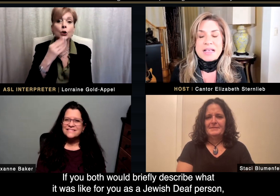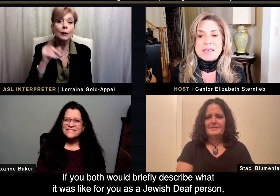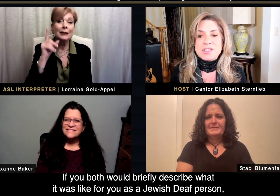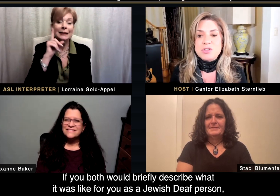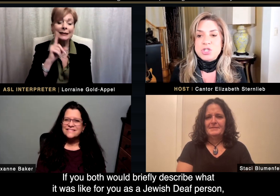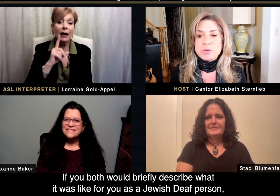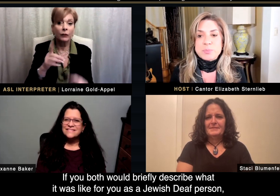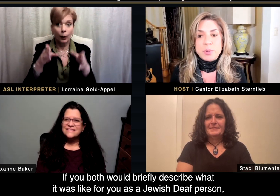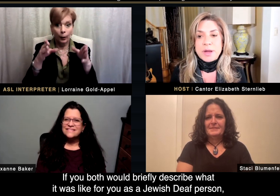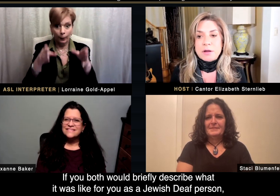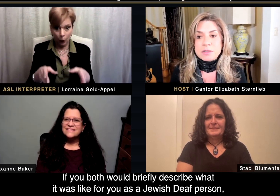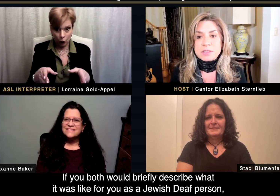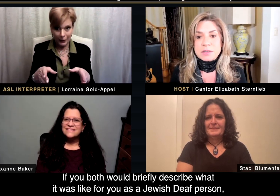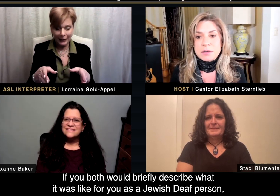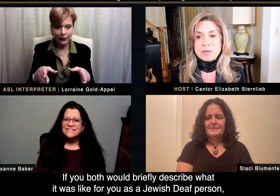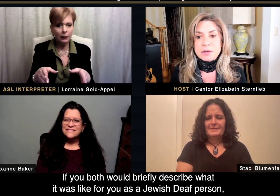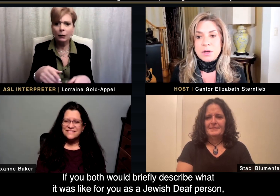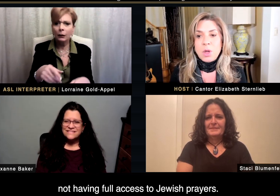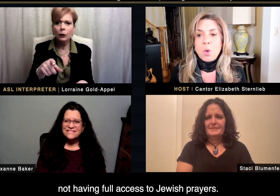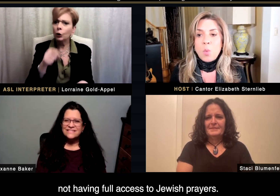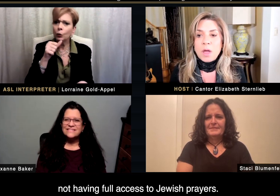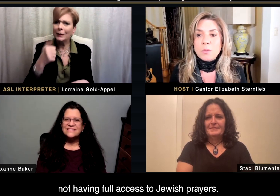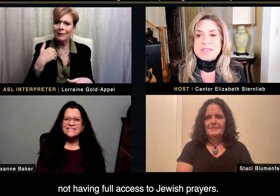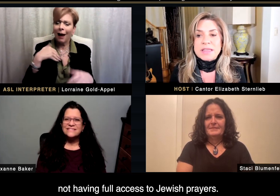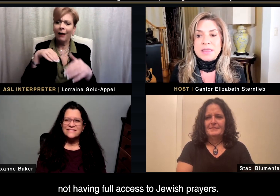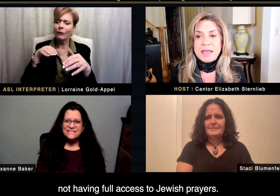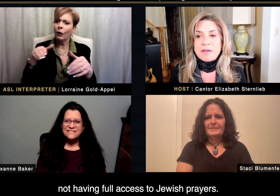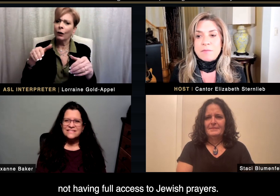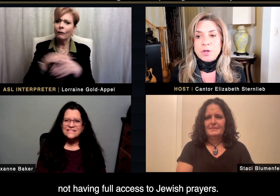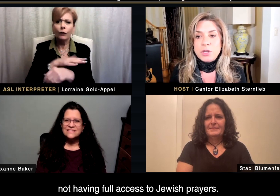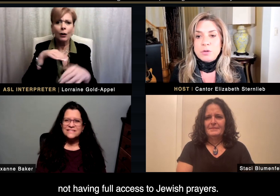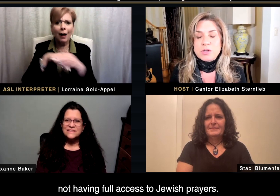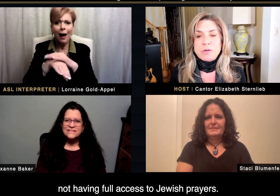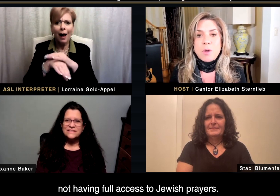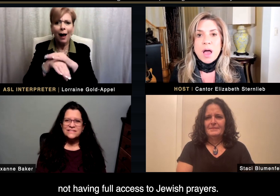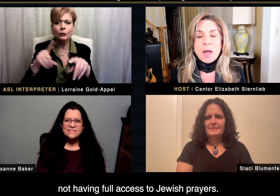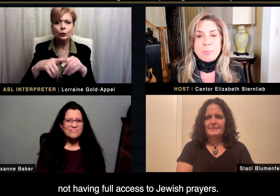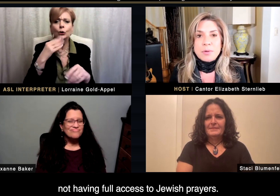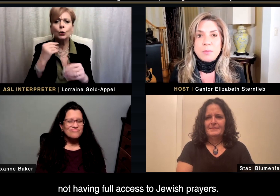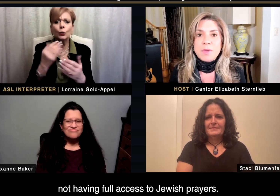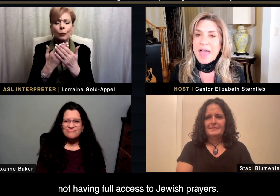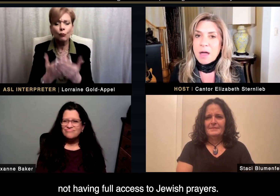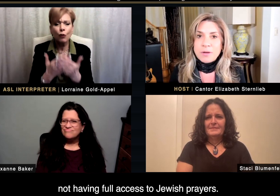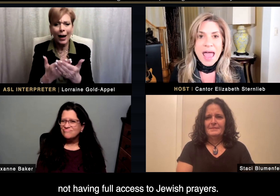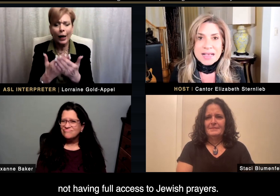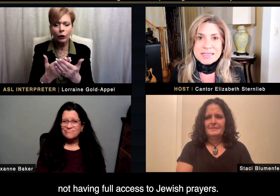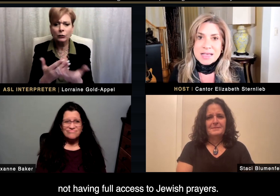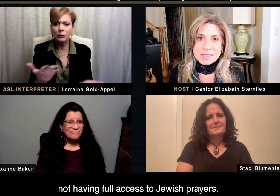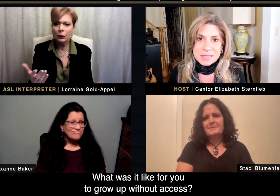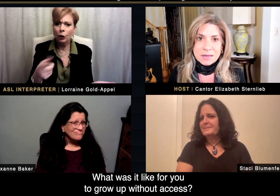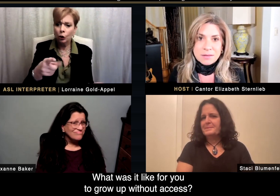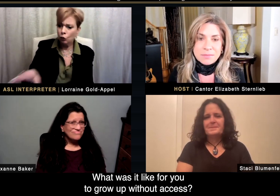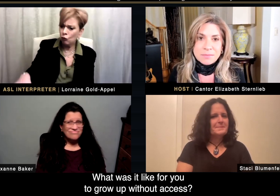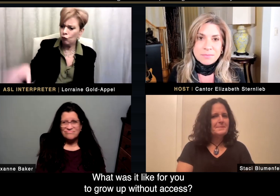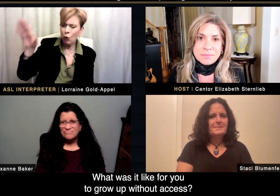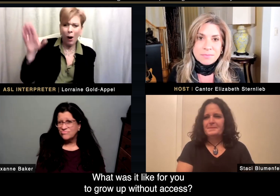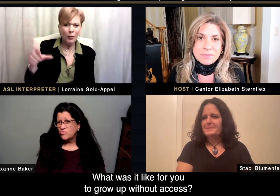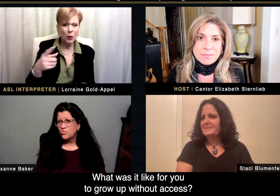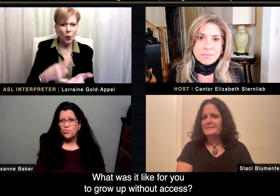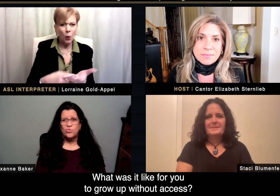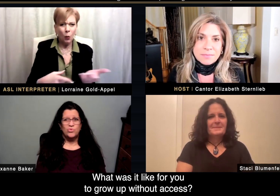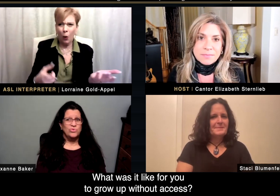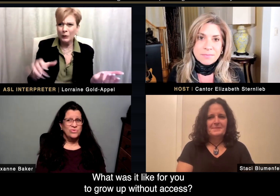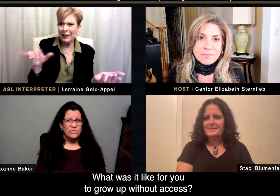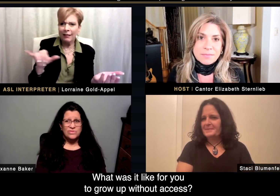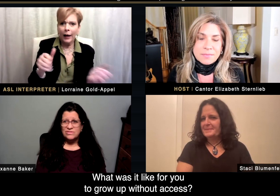full access to Jewish prayers. What was it like for you to grow up without access?